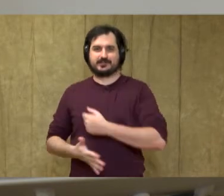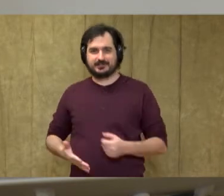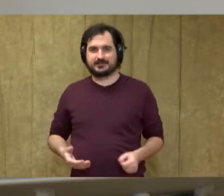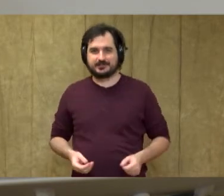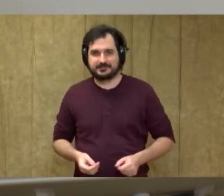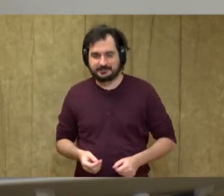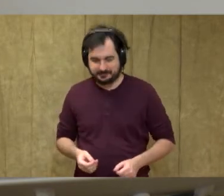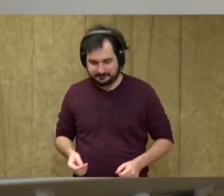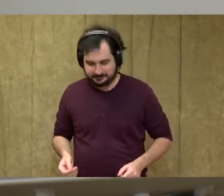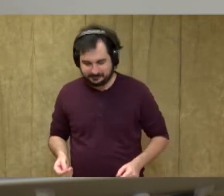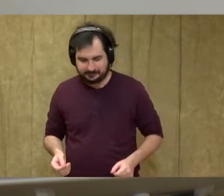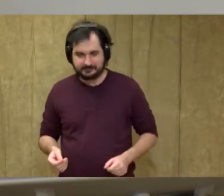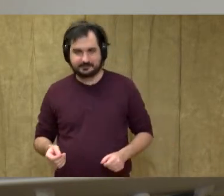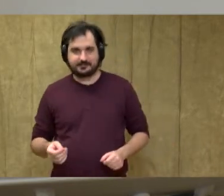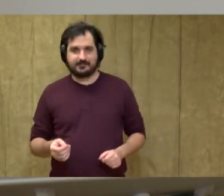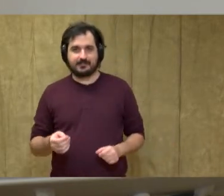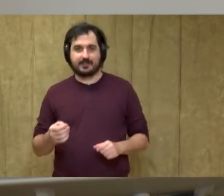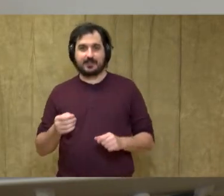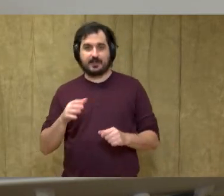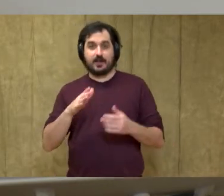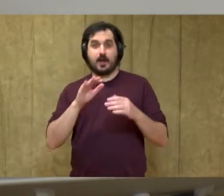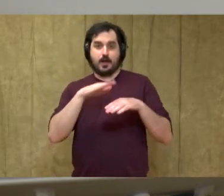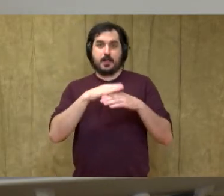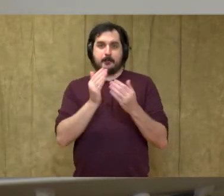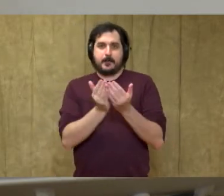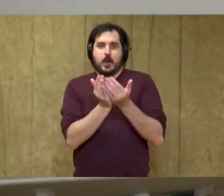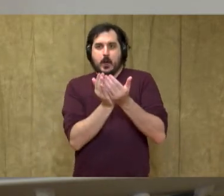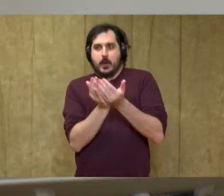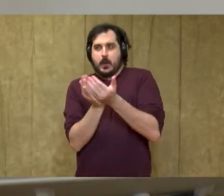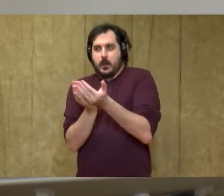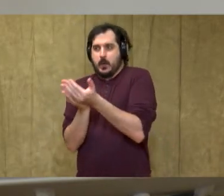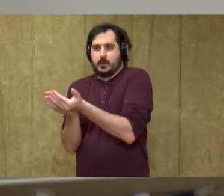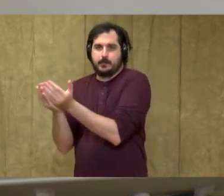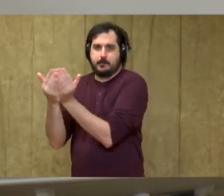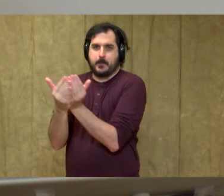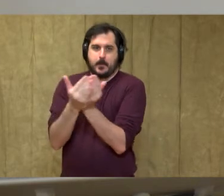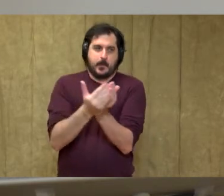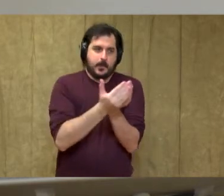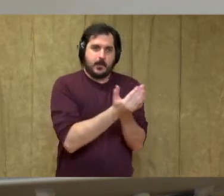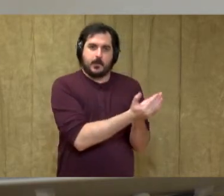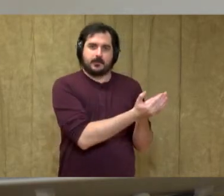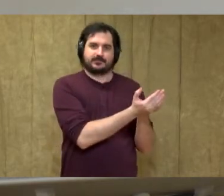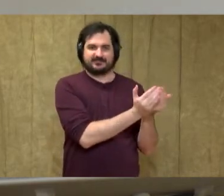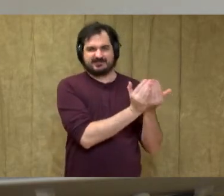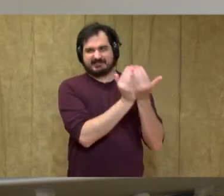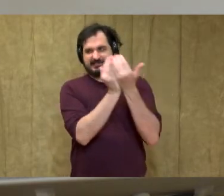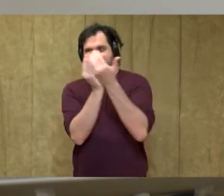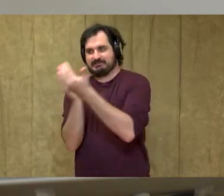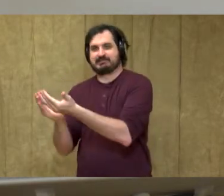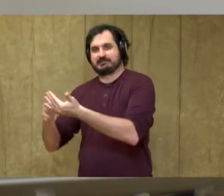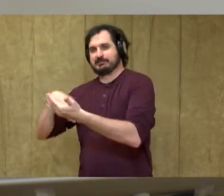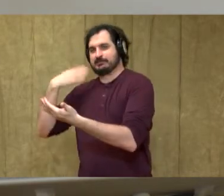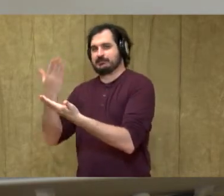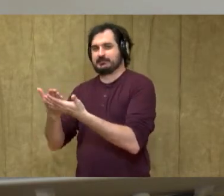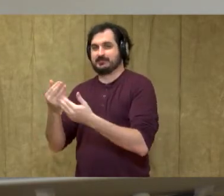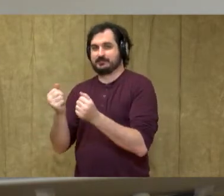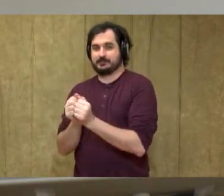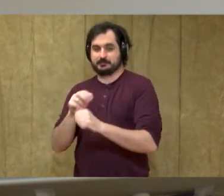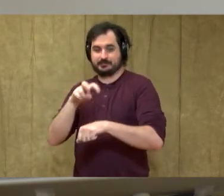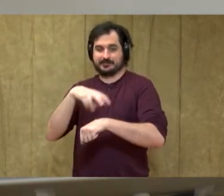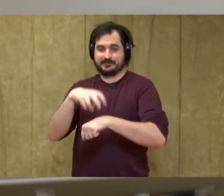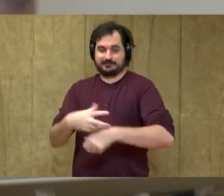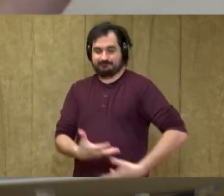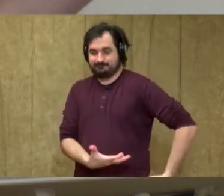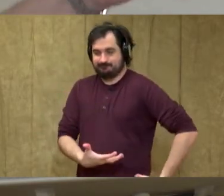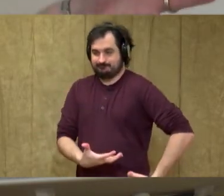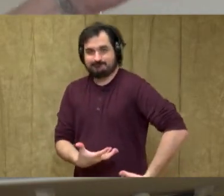home country, on the boats that they used to sail crossing the ocean. So do you see,